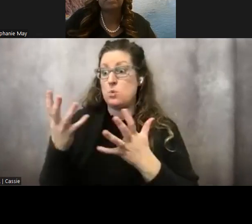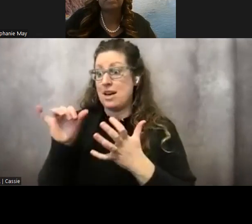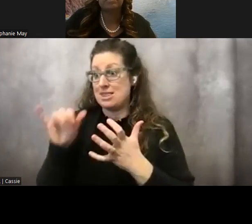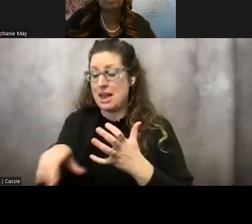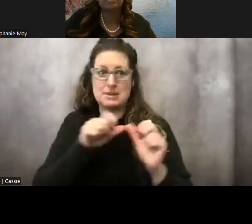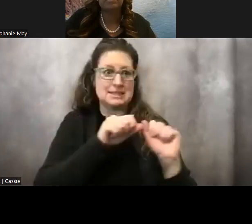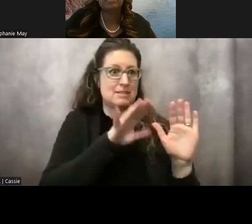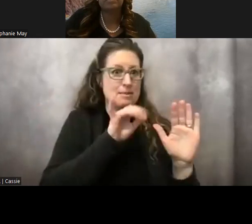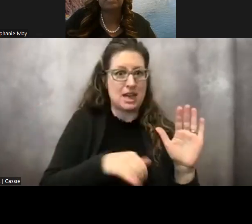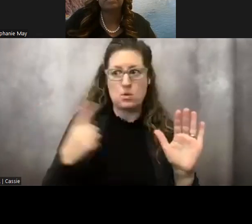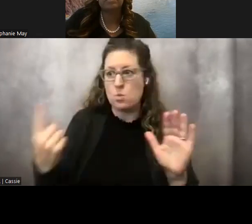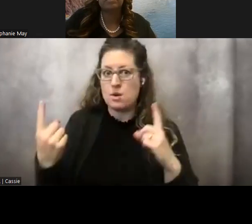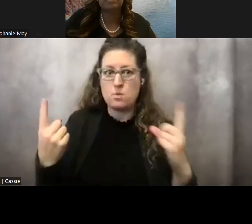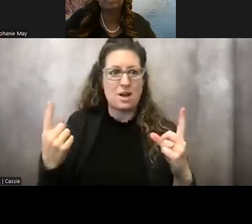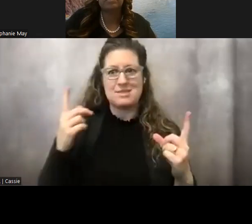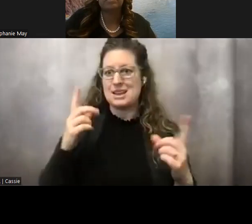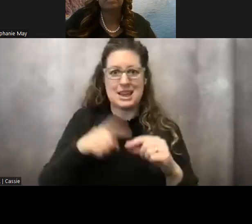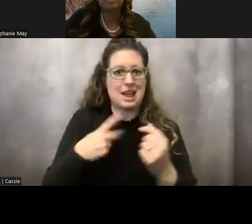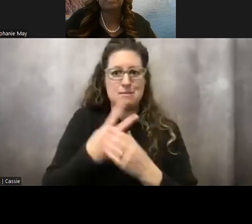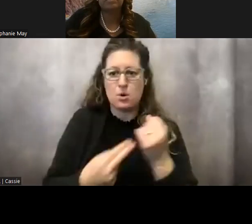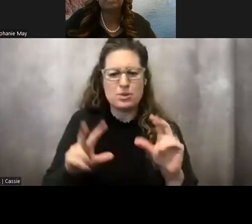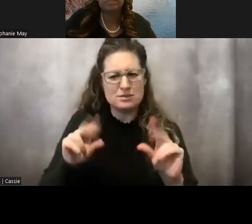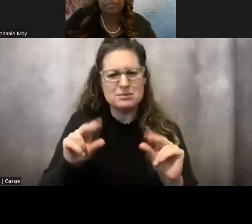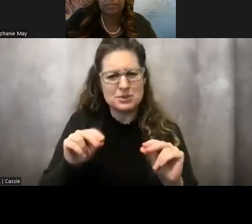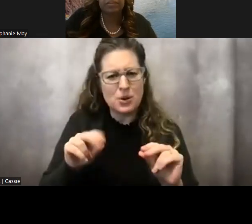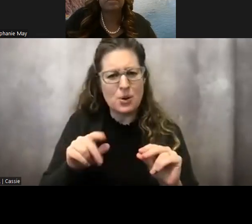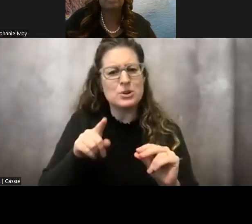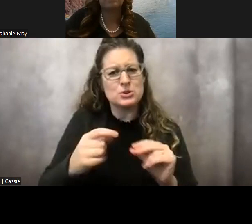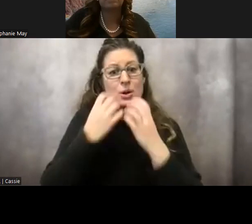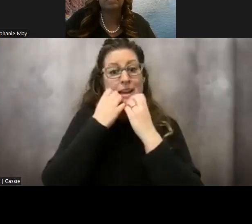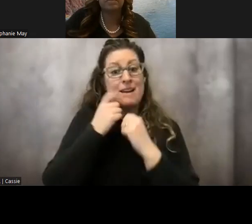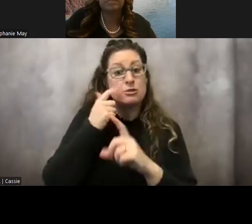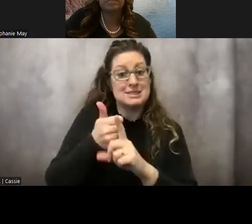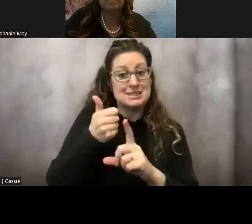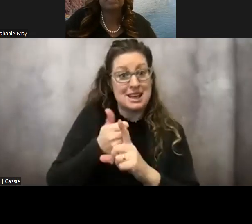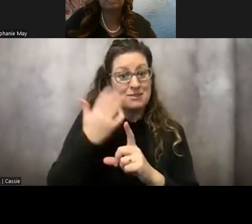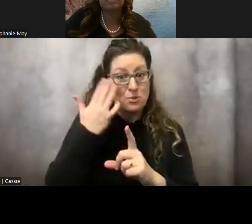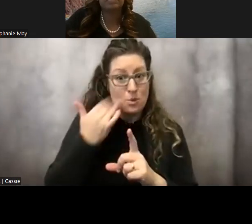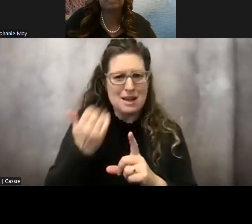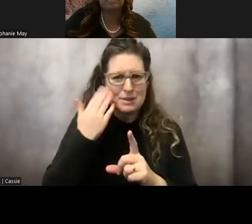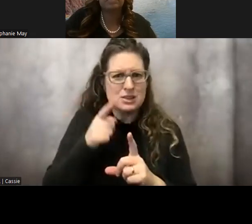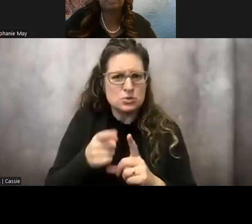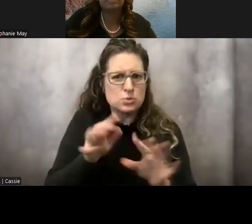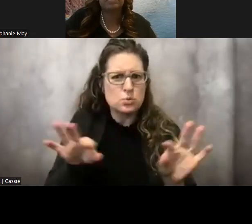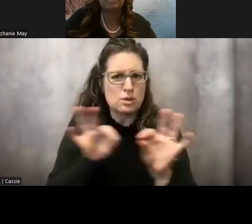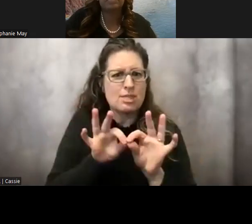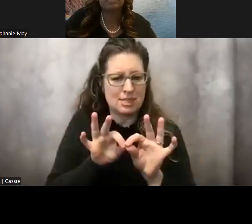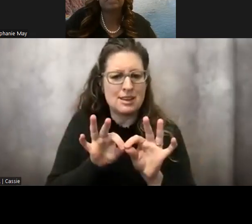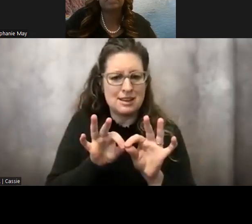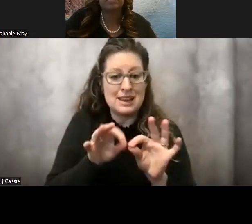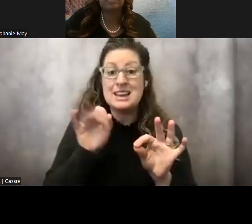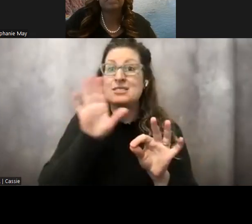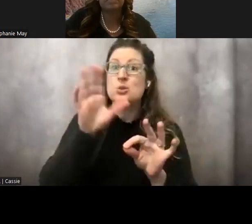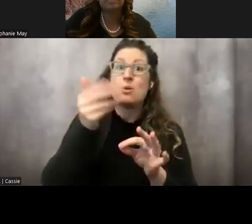anything. You care for yourself because you're worthy of care, period. If your employer neglects your care, you still care